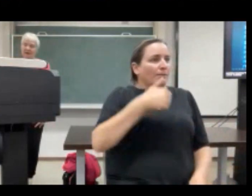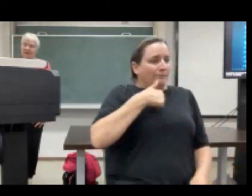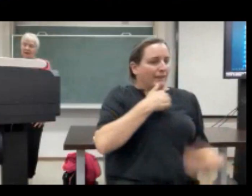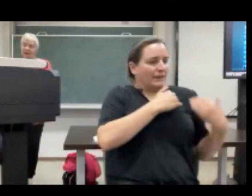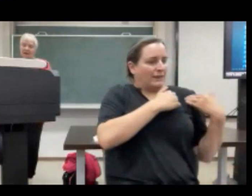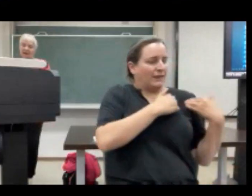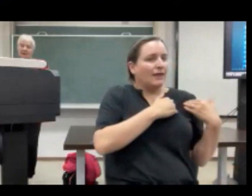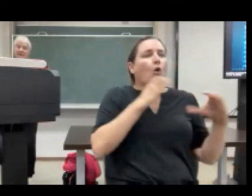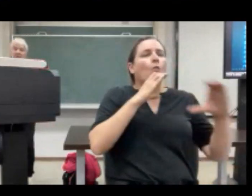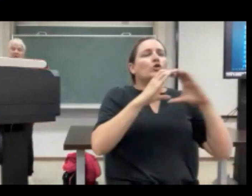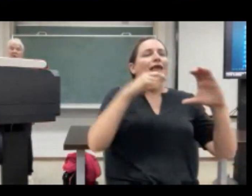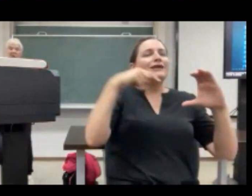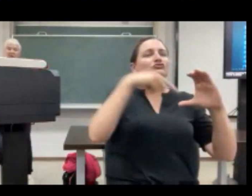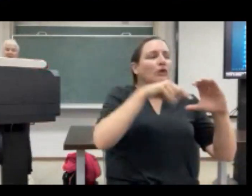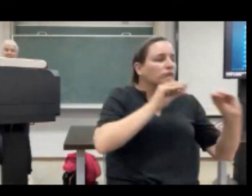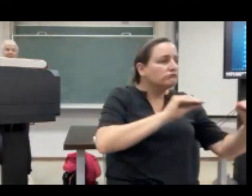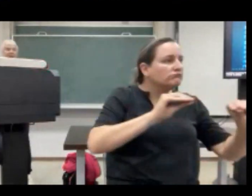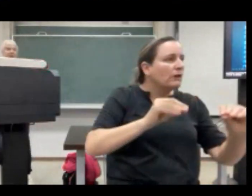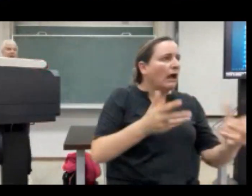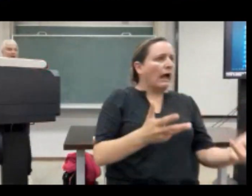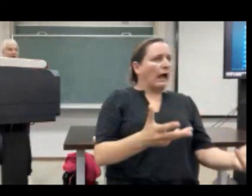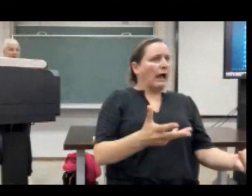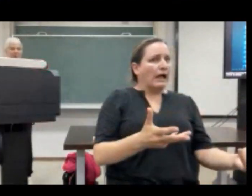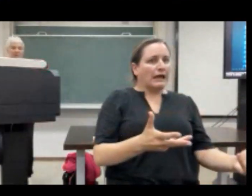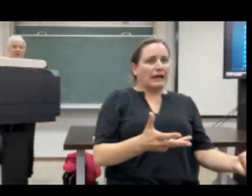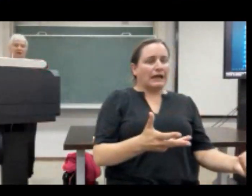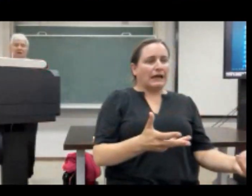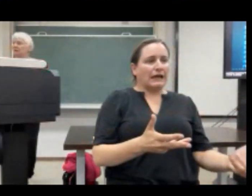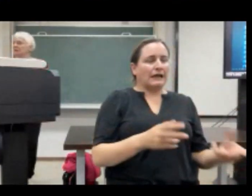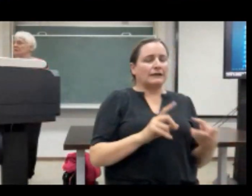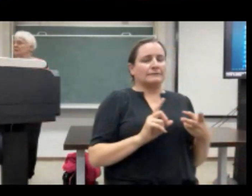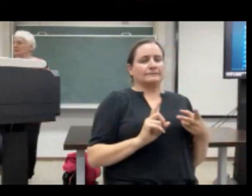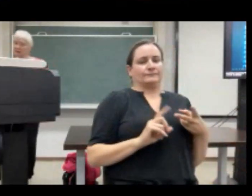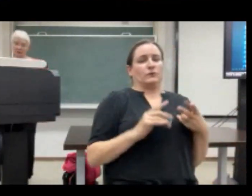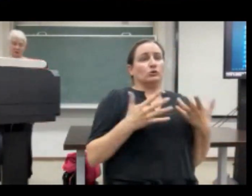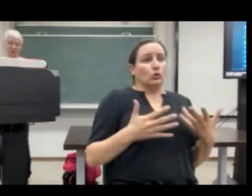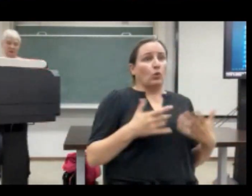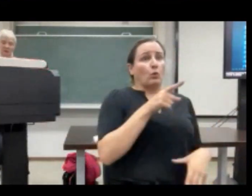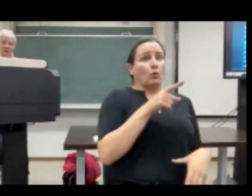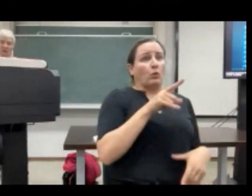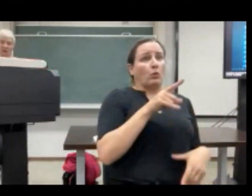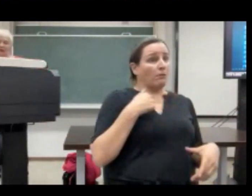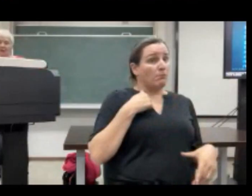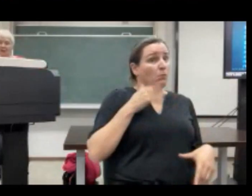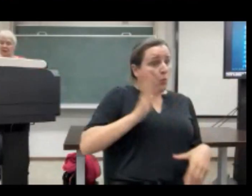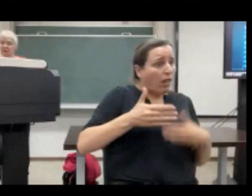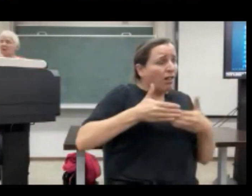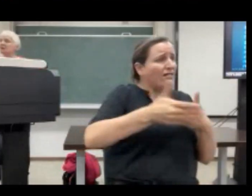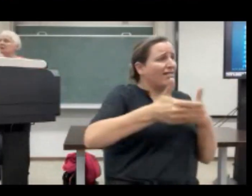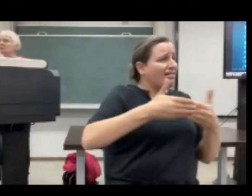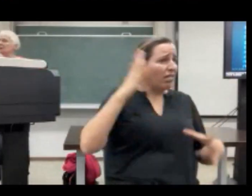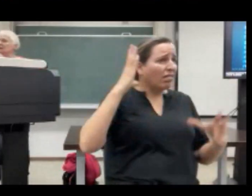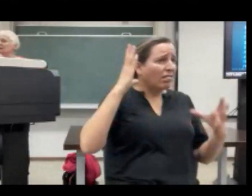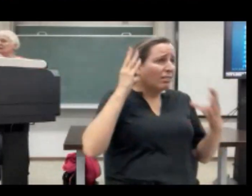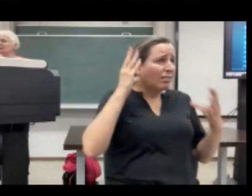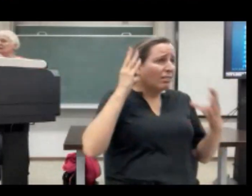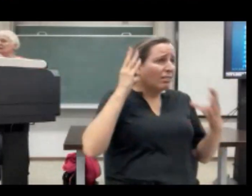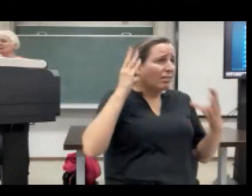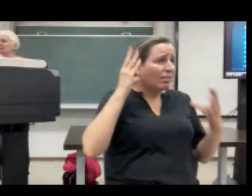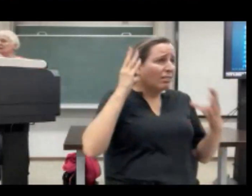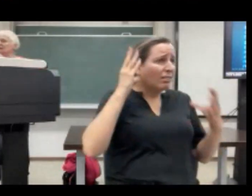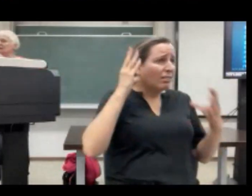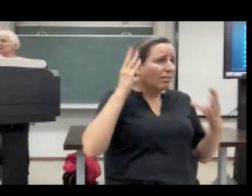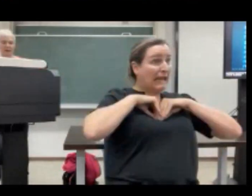advisor. And the symptoms that he had as a result of this diagnosis, he started